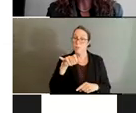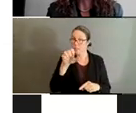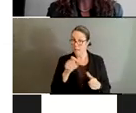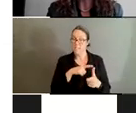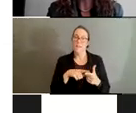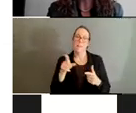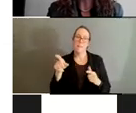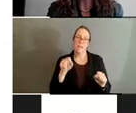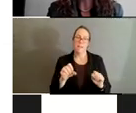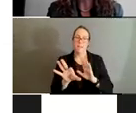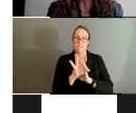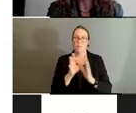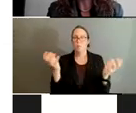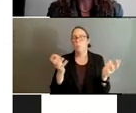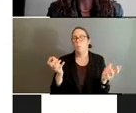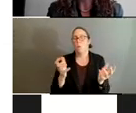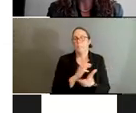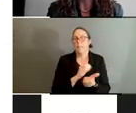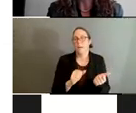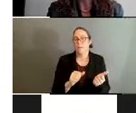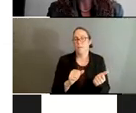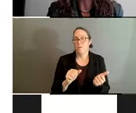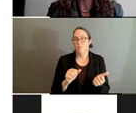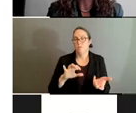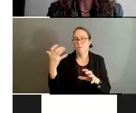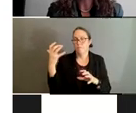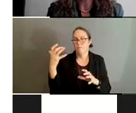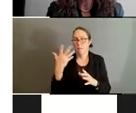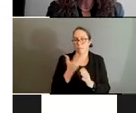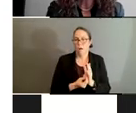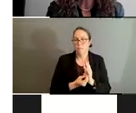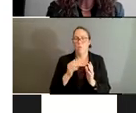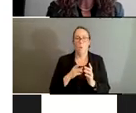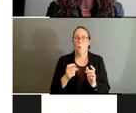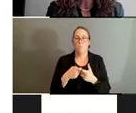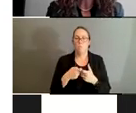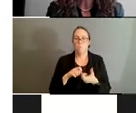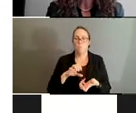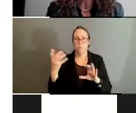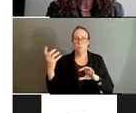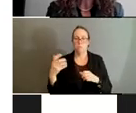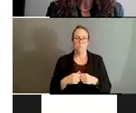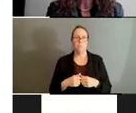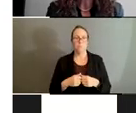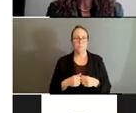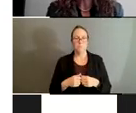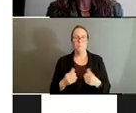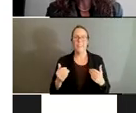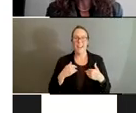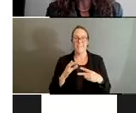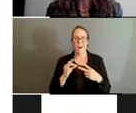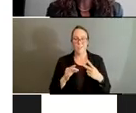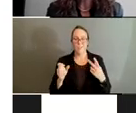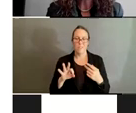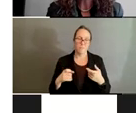be able to select what was damaged, destroyed, lost, or disrupted. So that would they have options of power